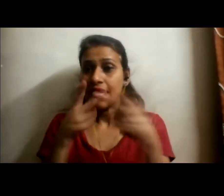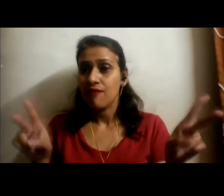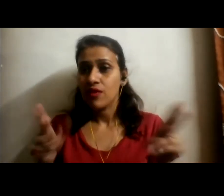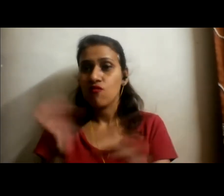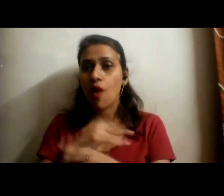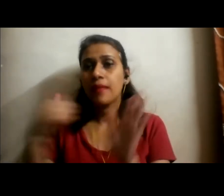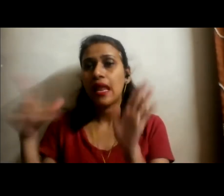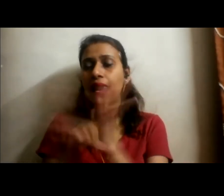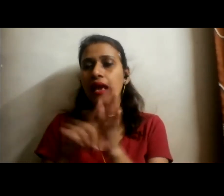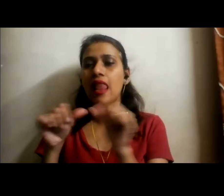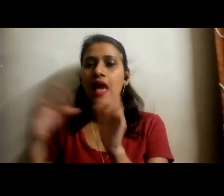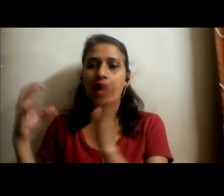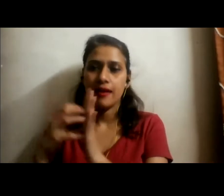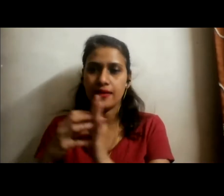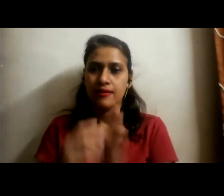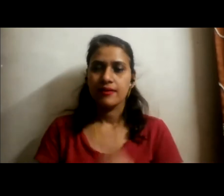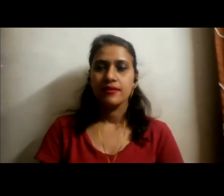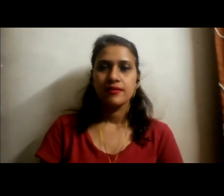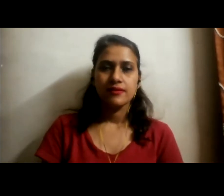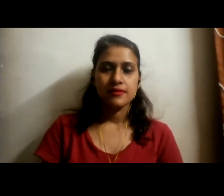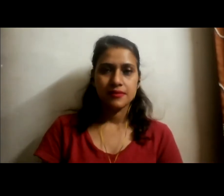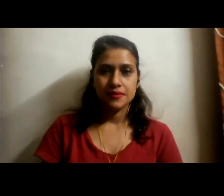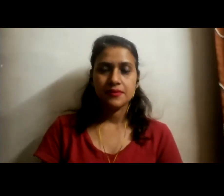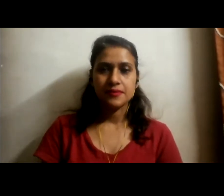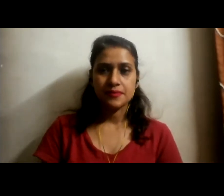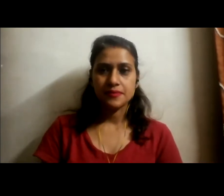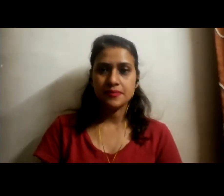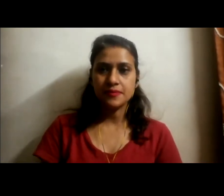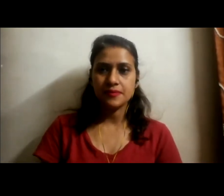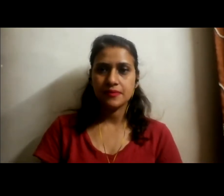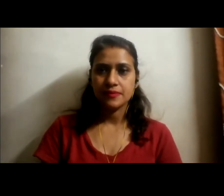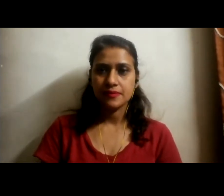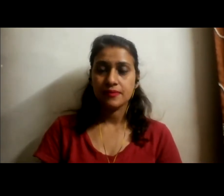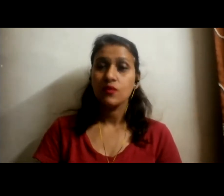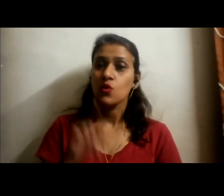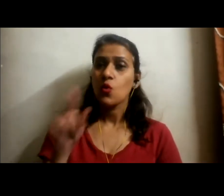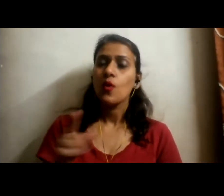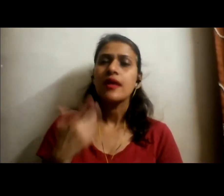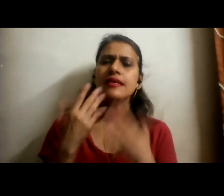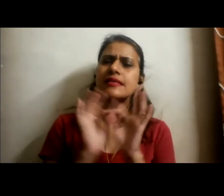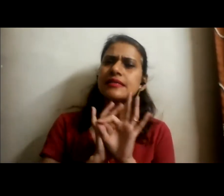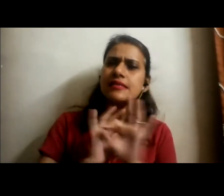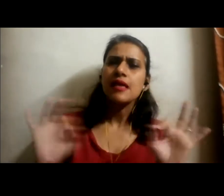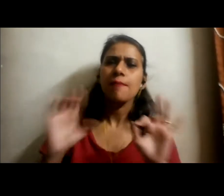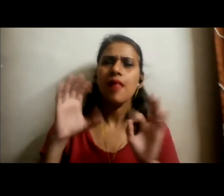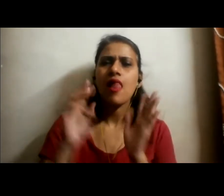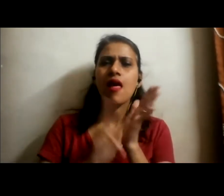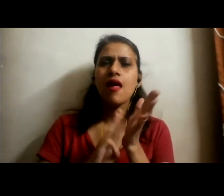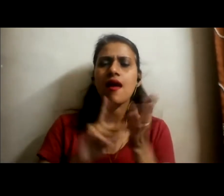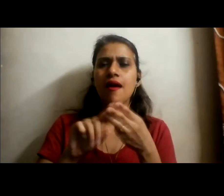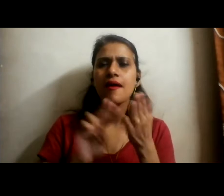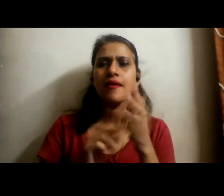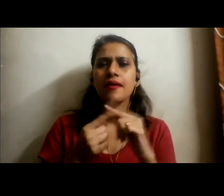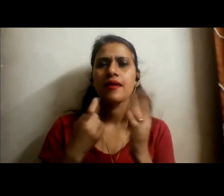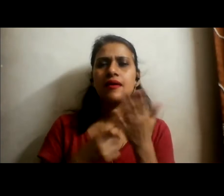a case commentary, as we saw, you are simply commenting on a case, right? You are